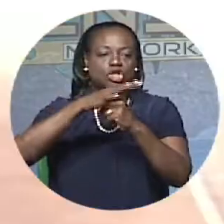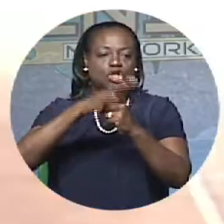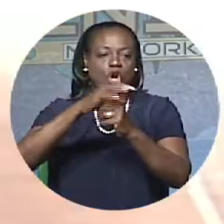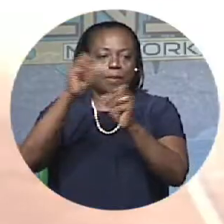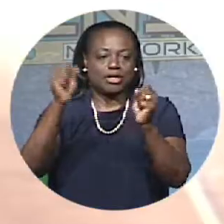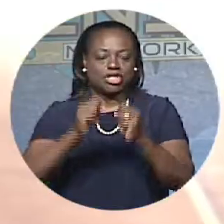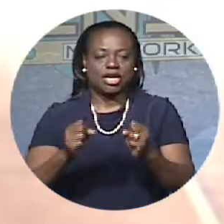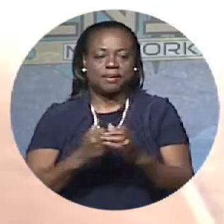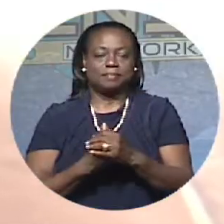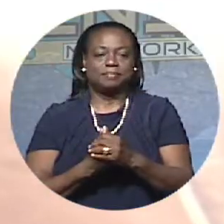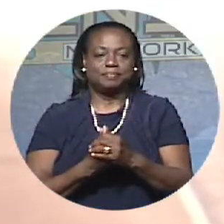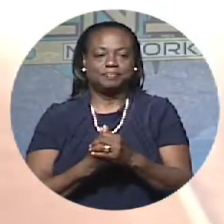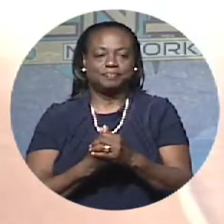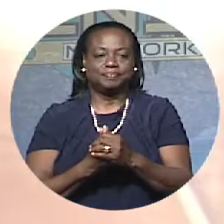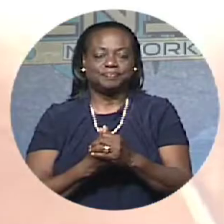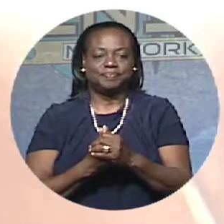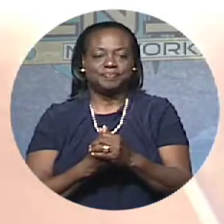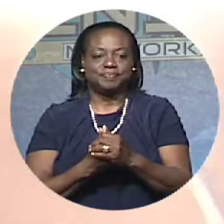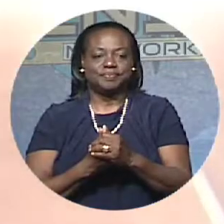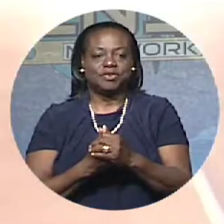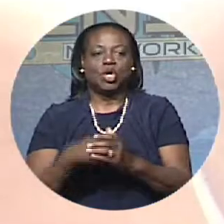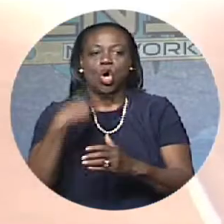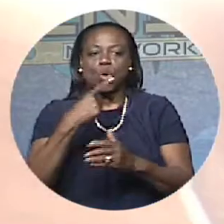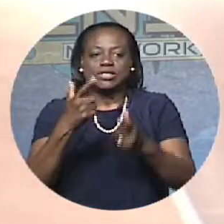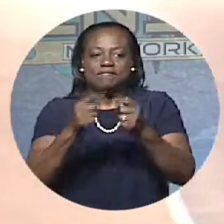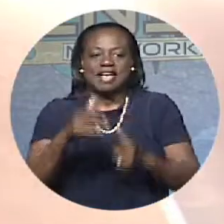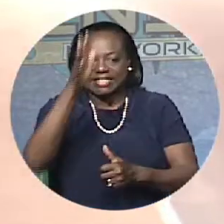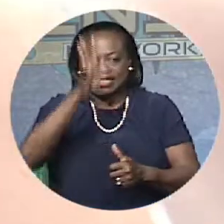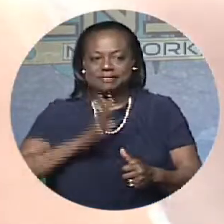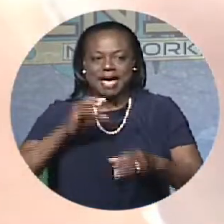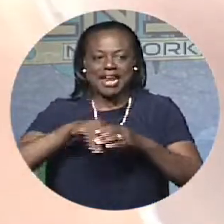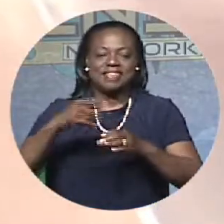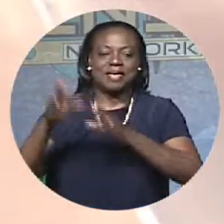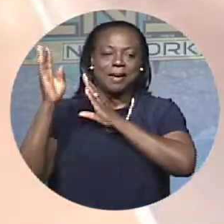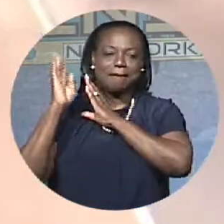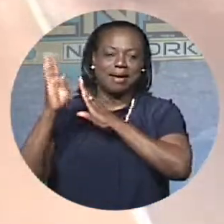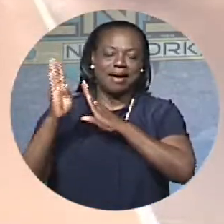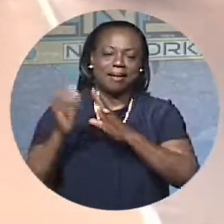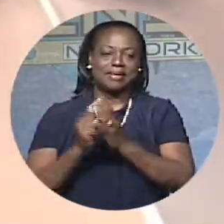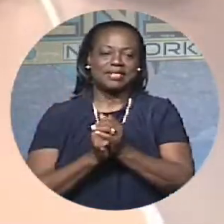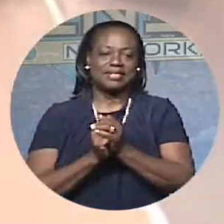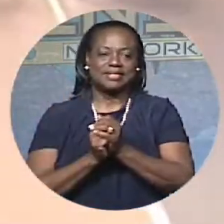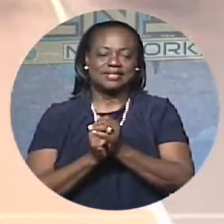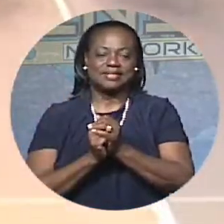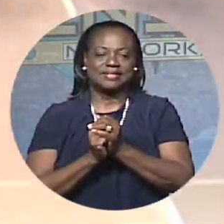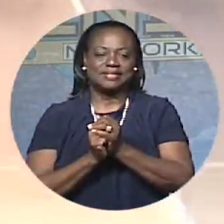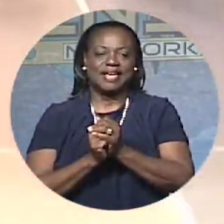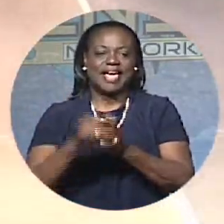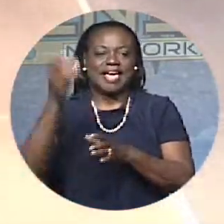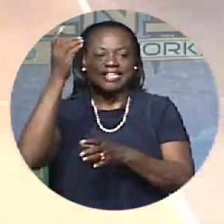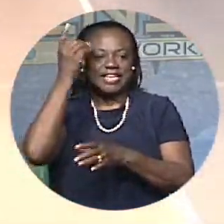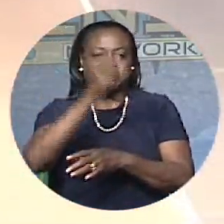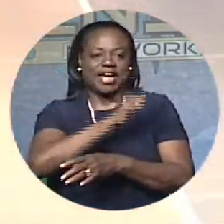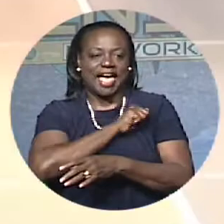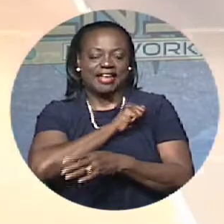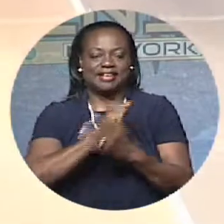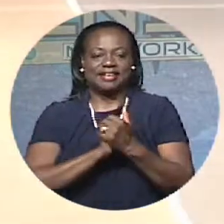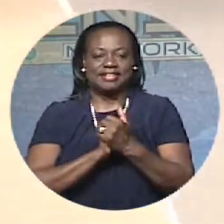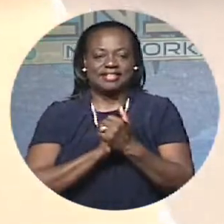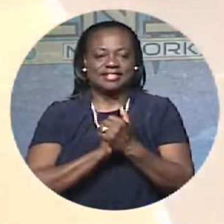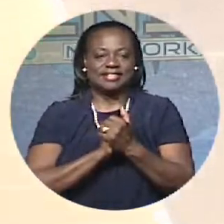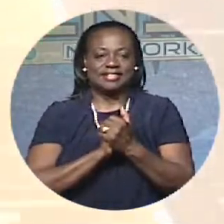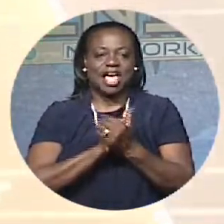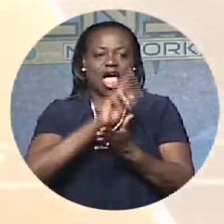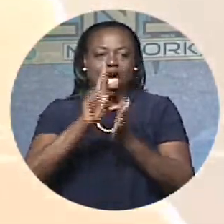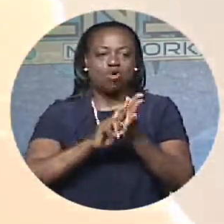for. Well, let's now go to the man who's the fastest man in the Bahamas. Well, it will rain for Derek Atkins once again, the national record holder,